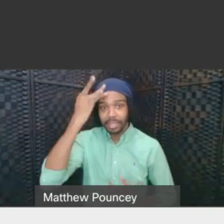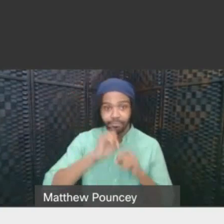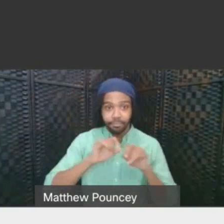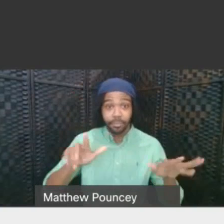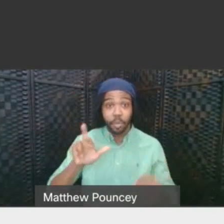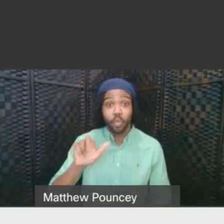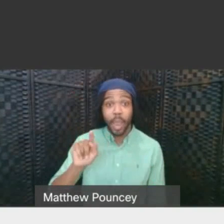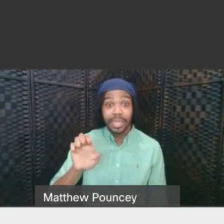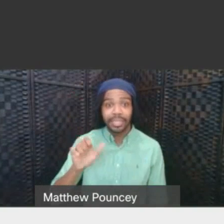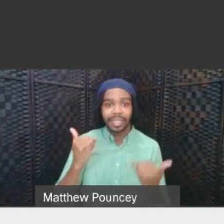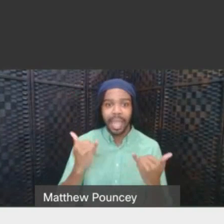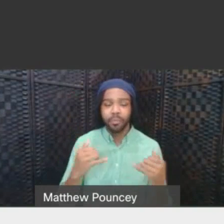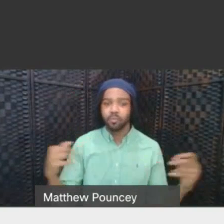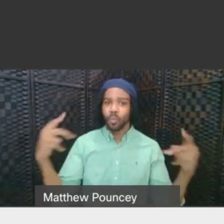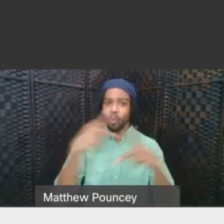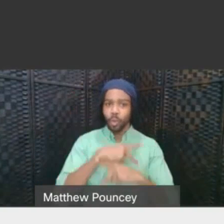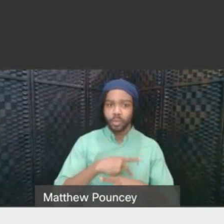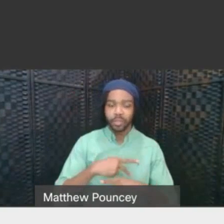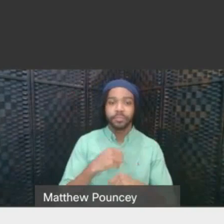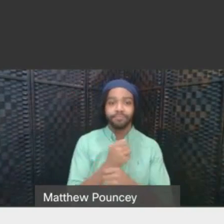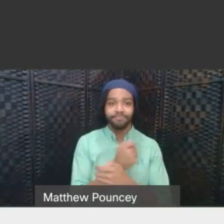are worsening in the 7-day trend.